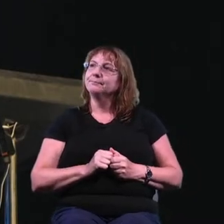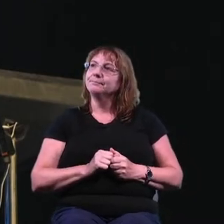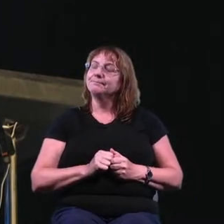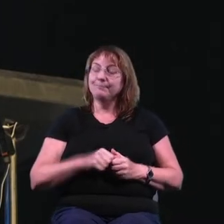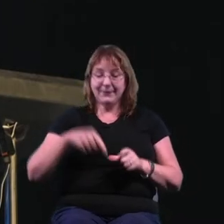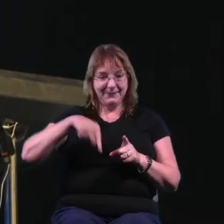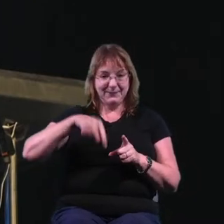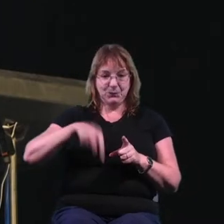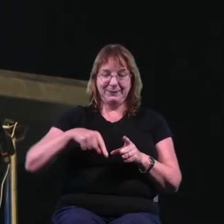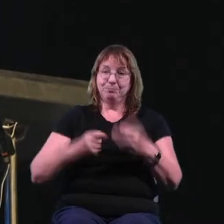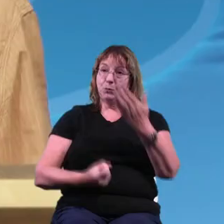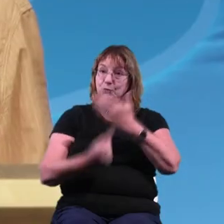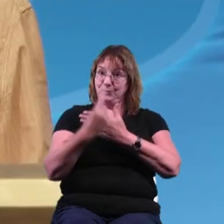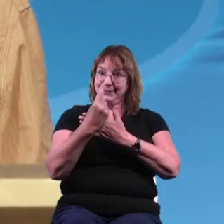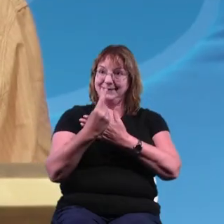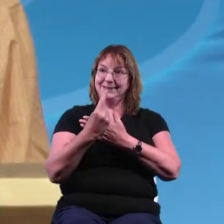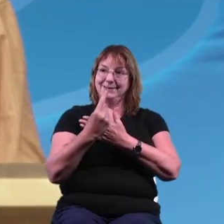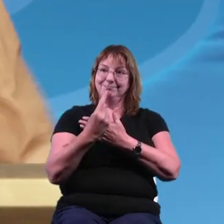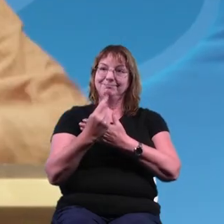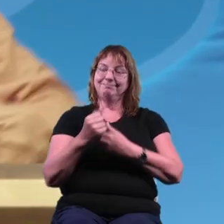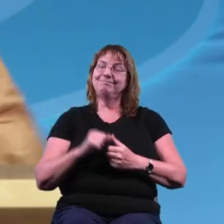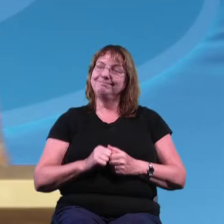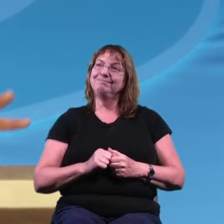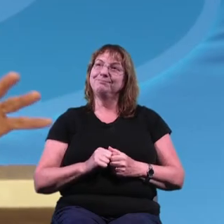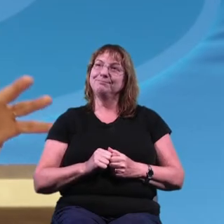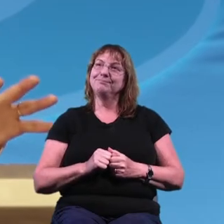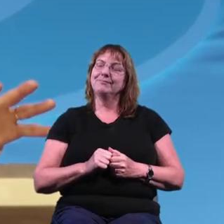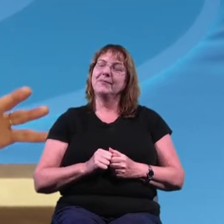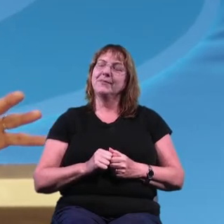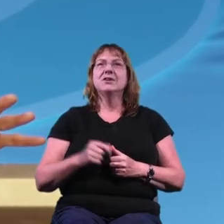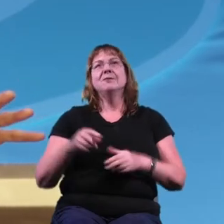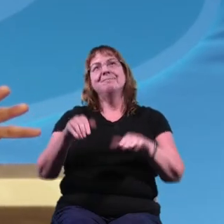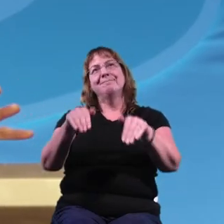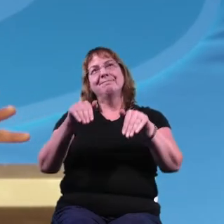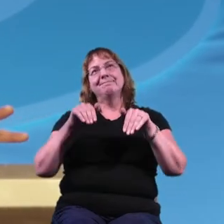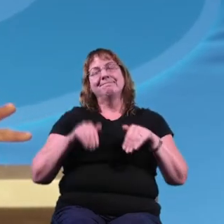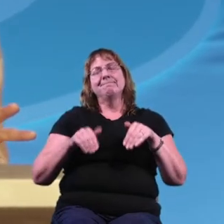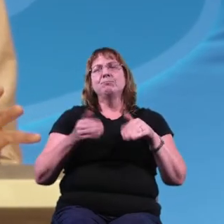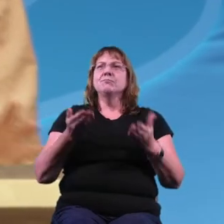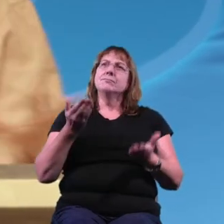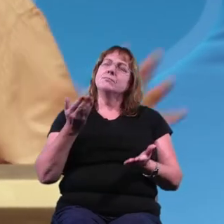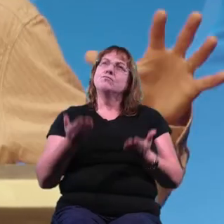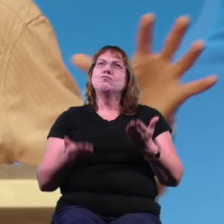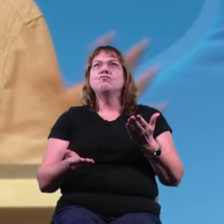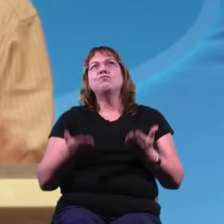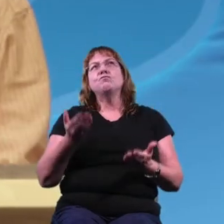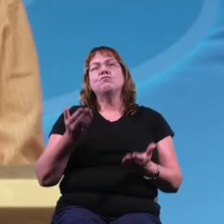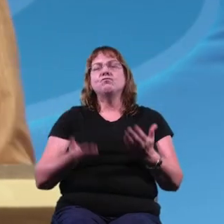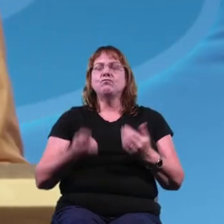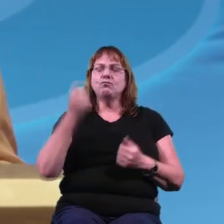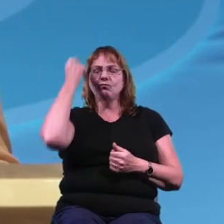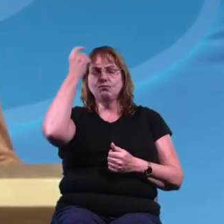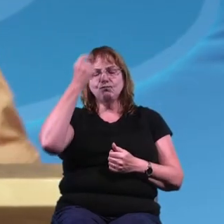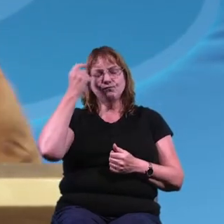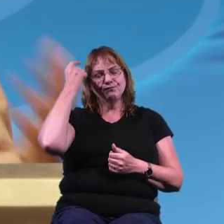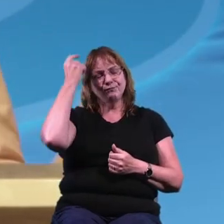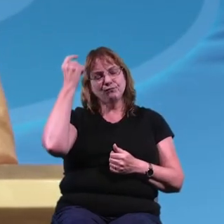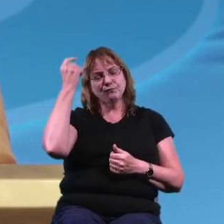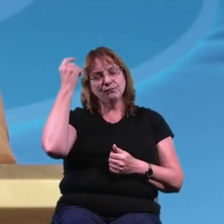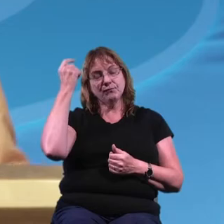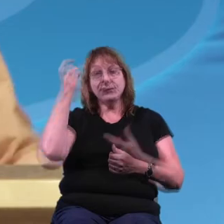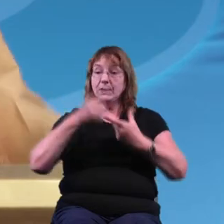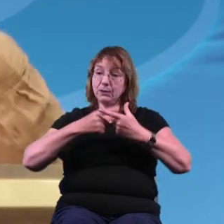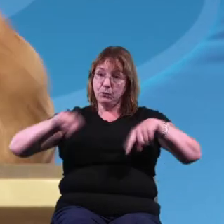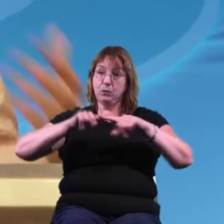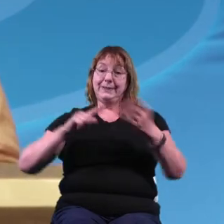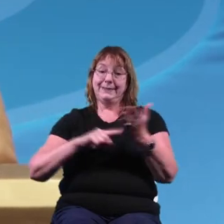This week is an opportunity to kind of recalibrate. You know, every time we turn on the TV or we check our